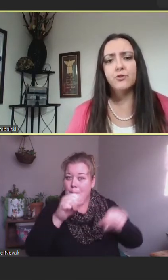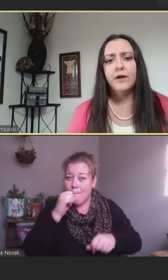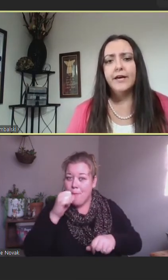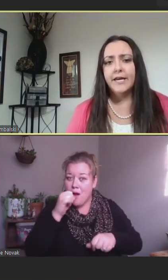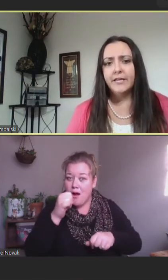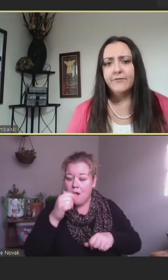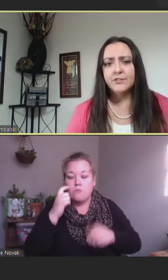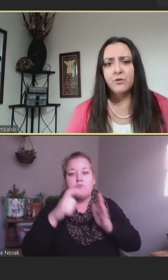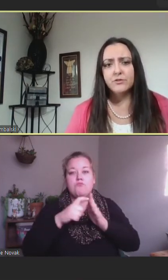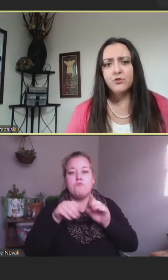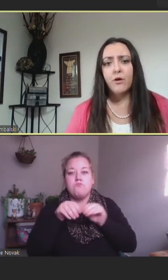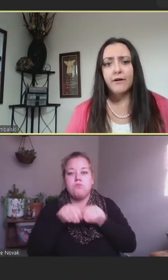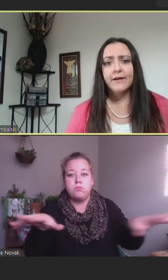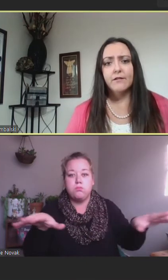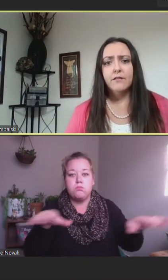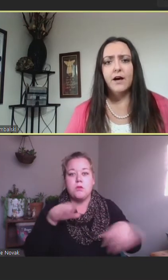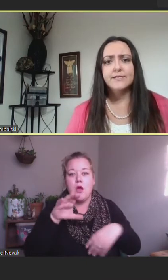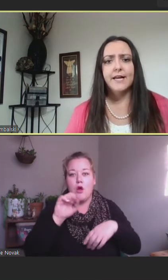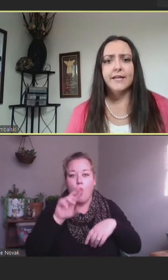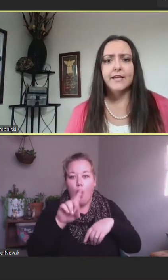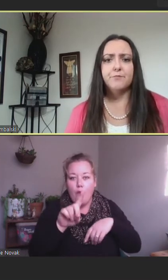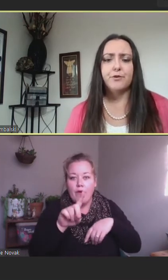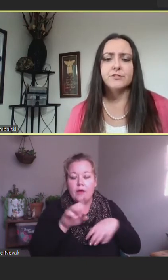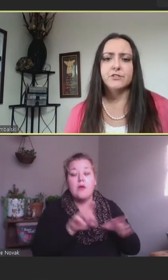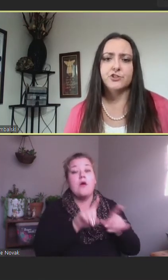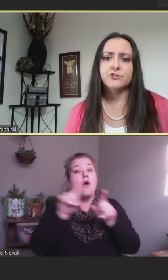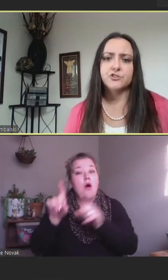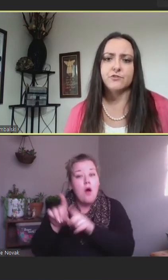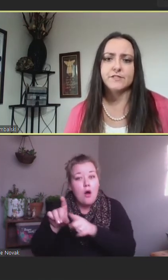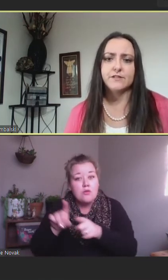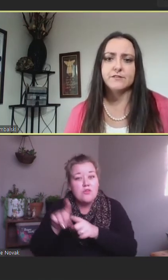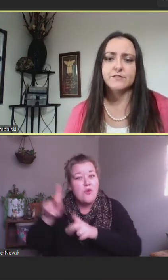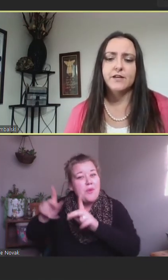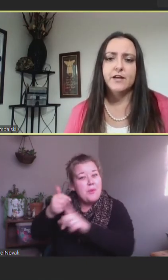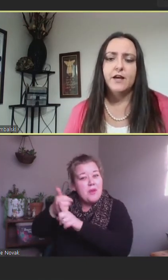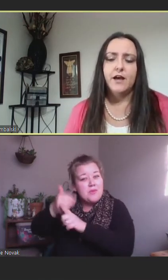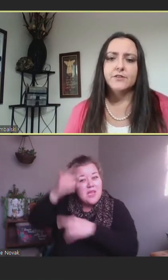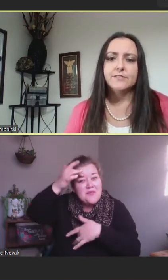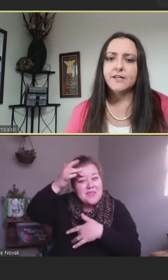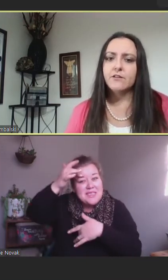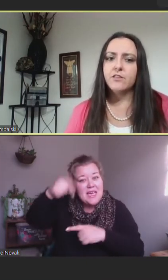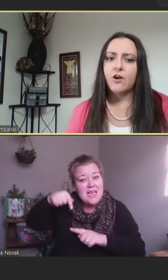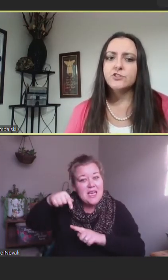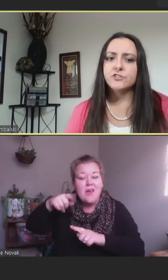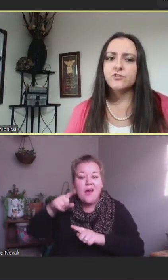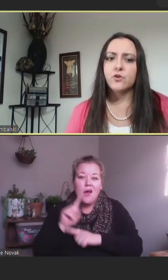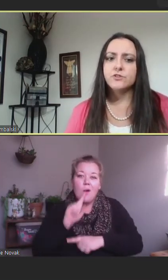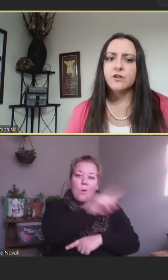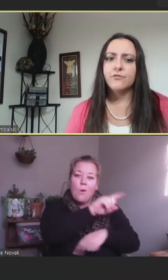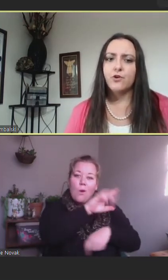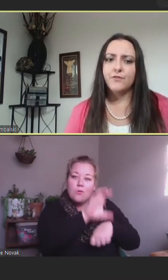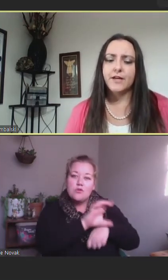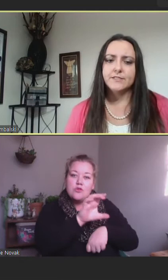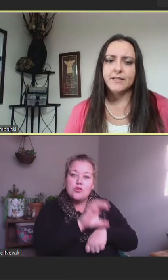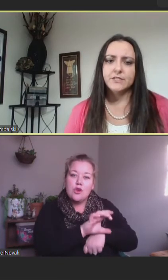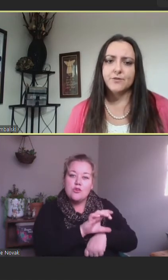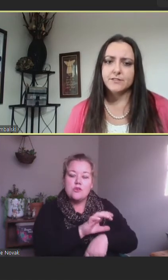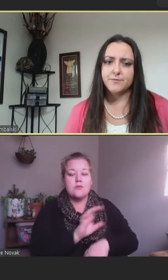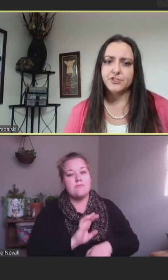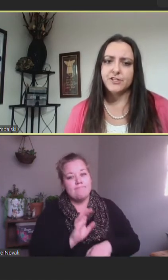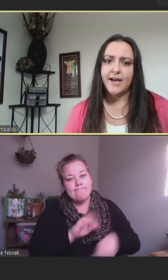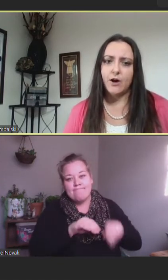to individuals who are ill attending in-person church services. And the single largest source of